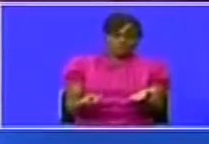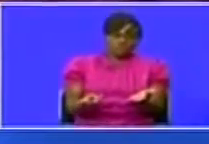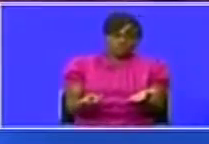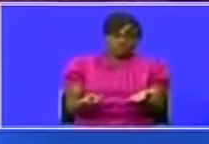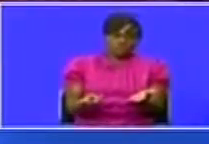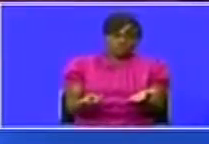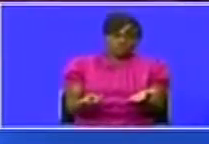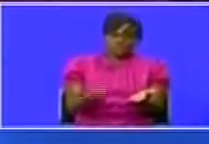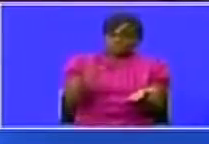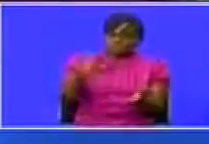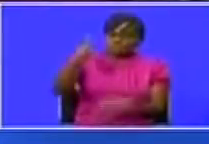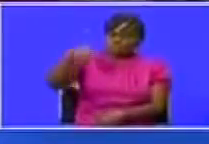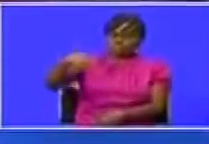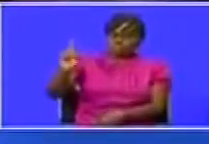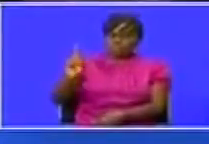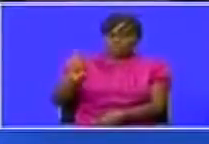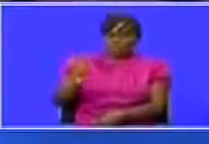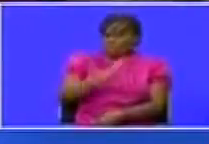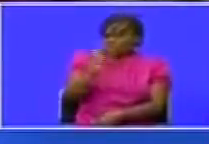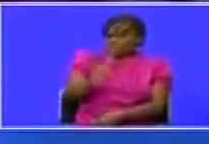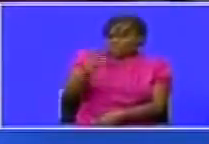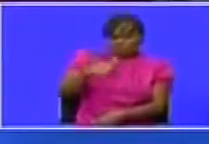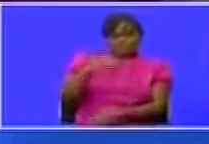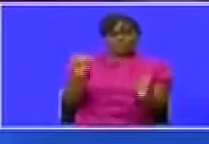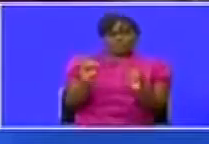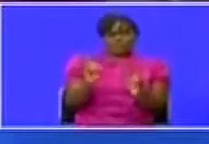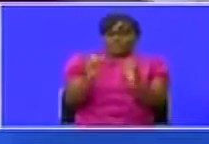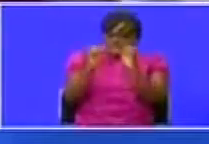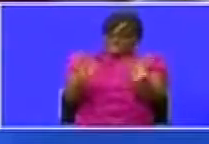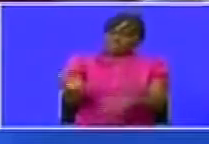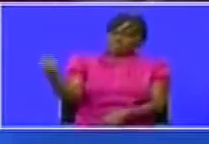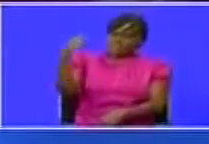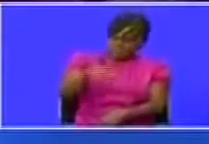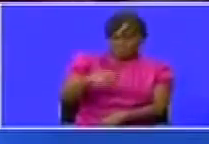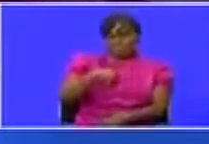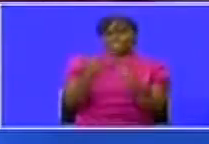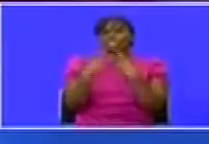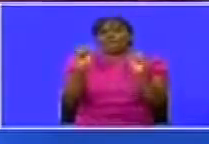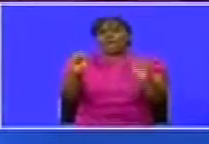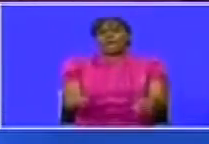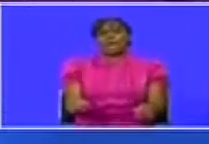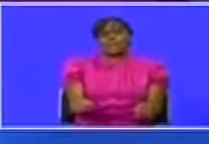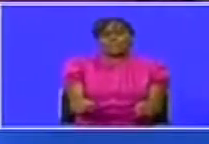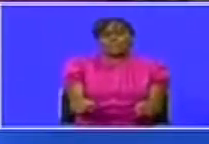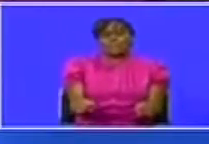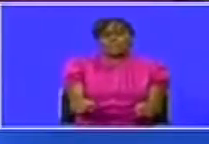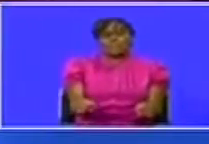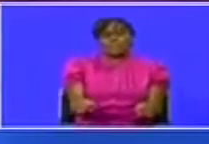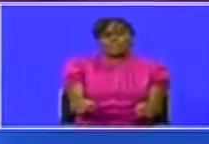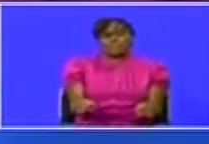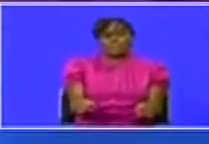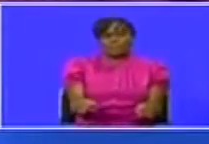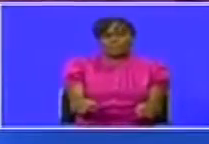Haukupewa ruhusa ya kujenga hii nyumba. Wacha kuniuliza mambo mengi. Wakikuja nitaongea. Sema ulikuwa